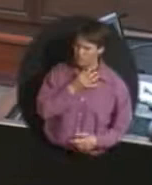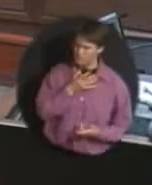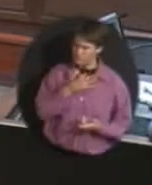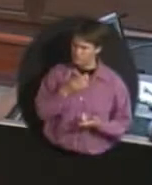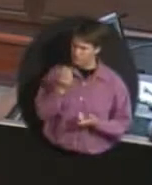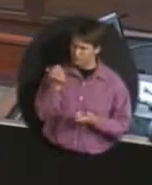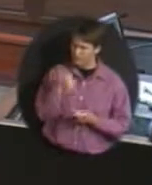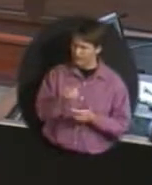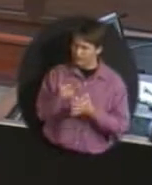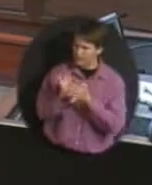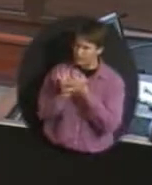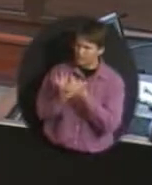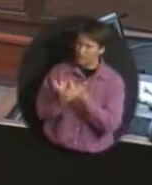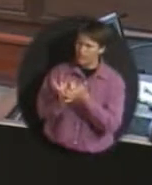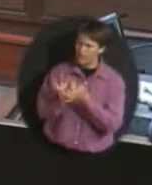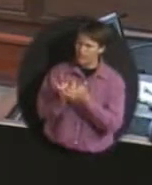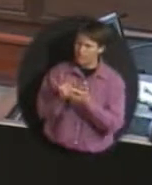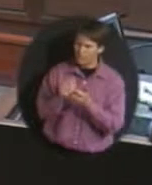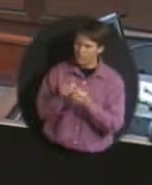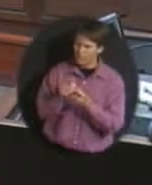any relationship between